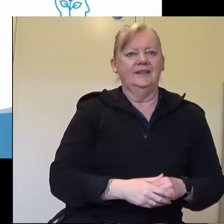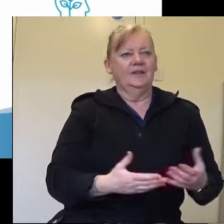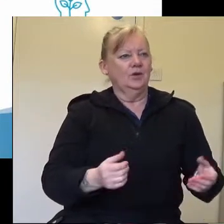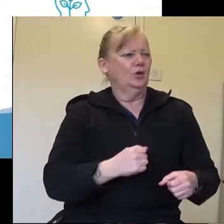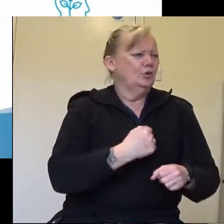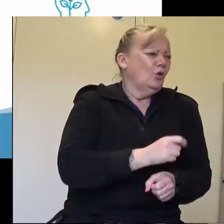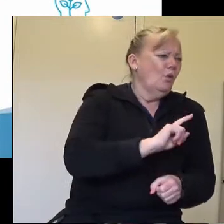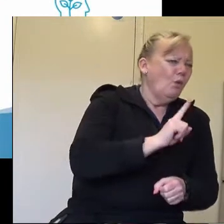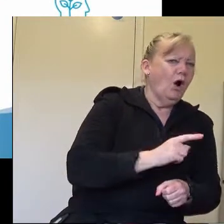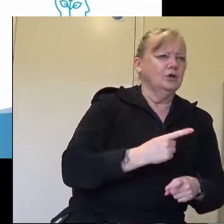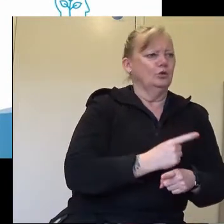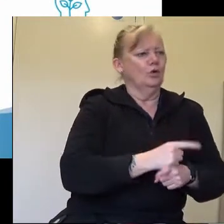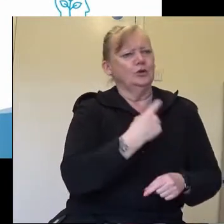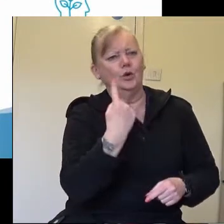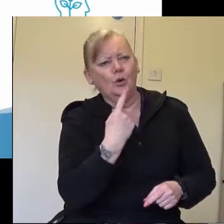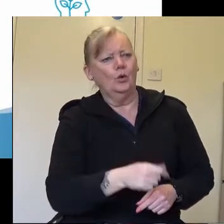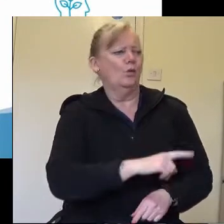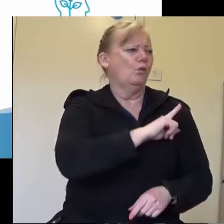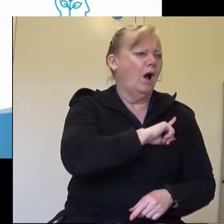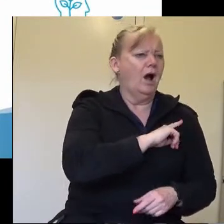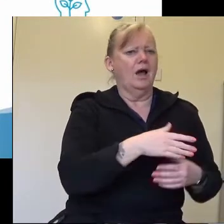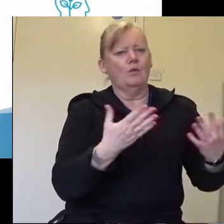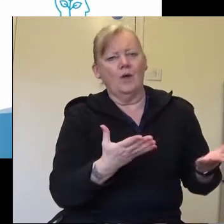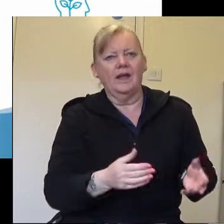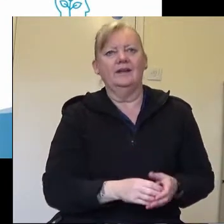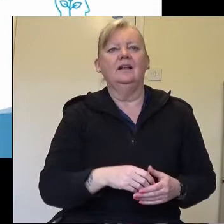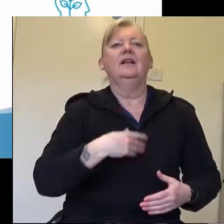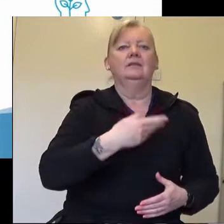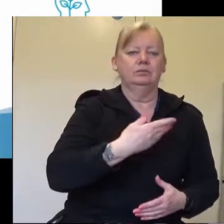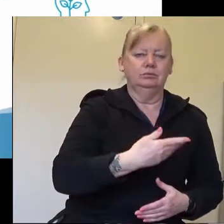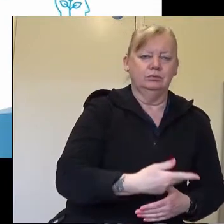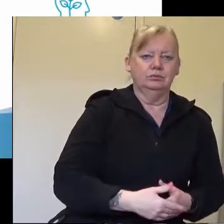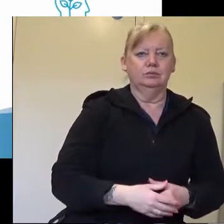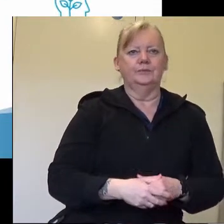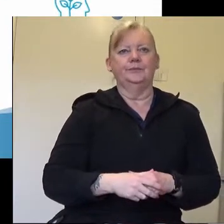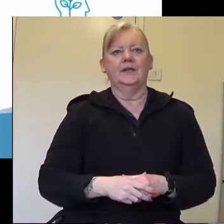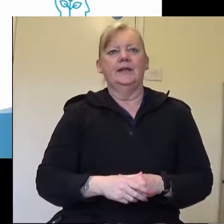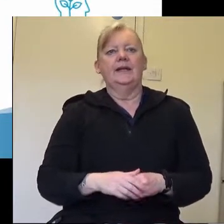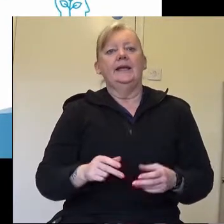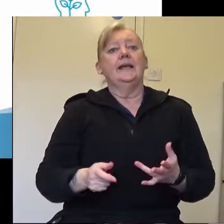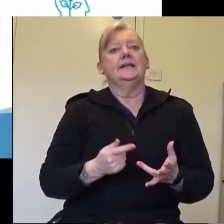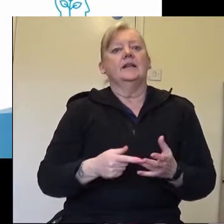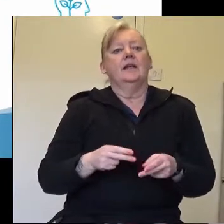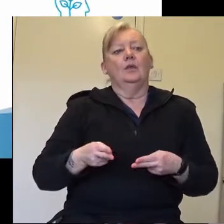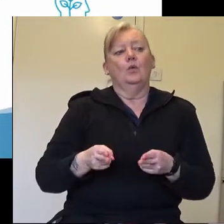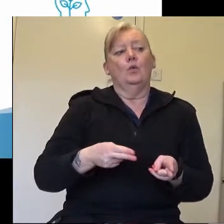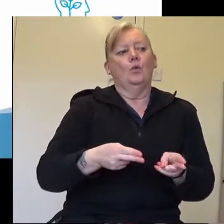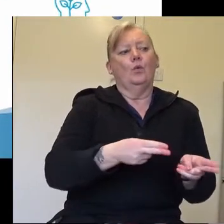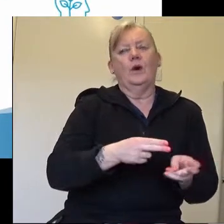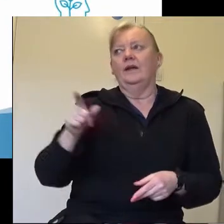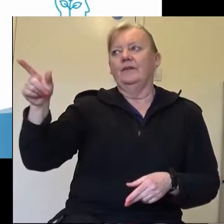arrest is always, or what my friends are saying, what are they saying about this game? What is happening? So again, this is another